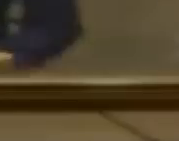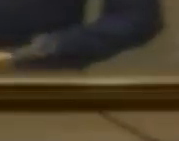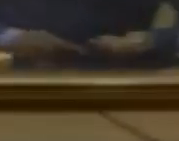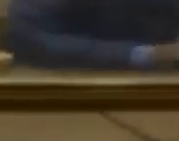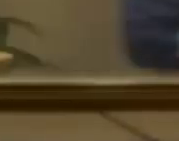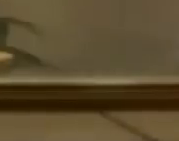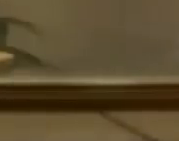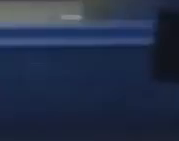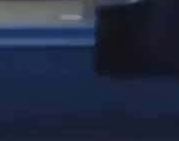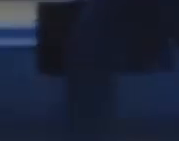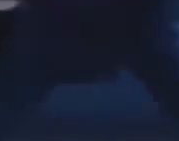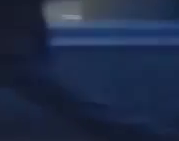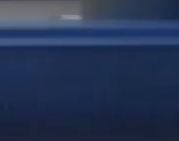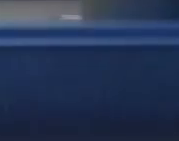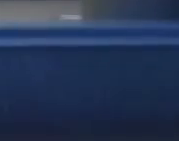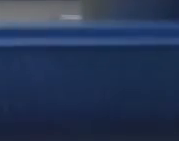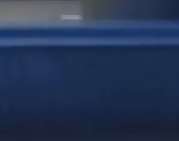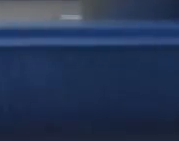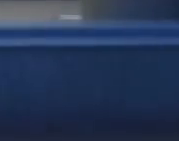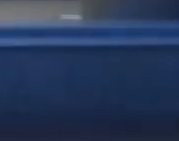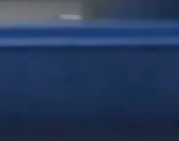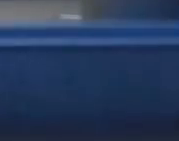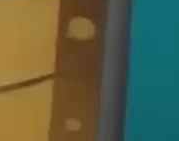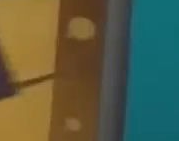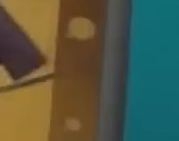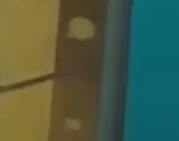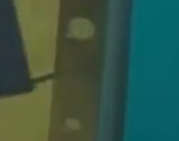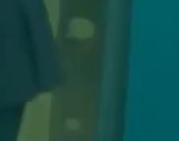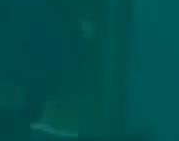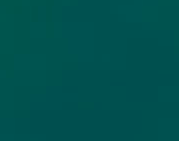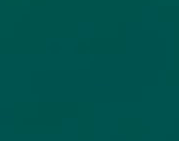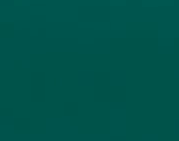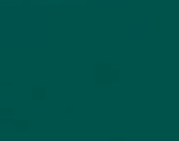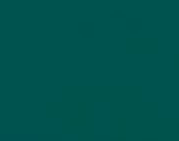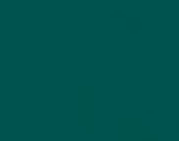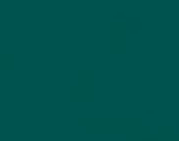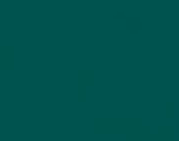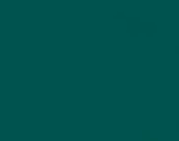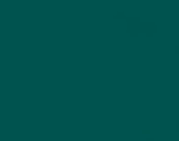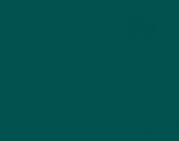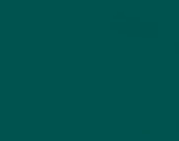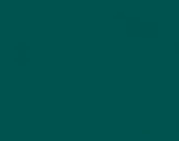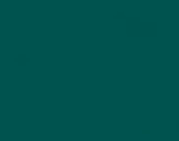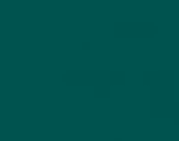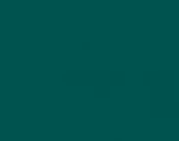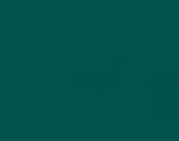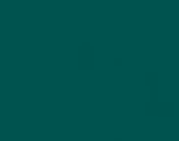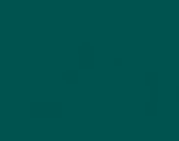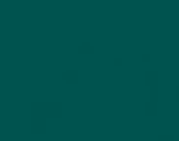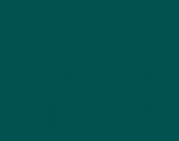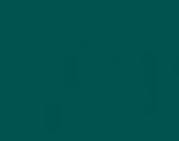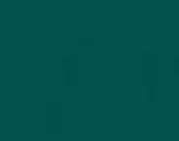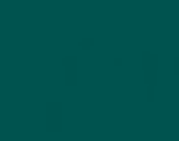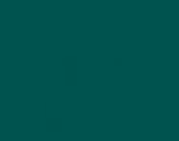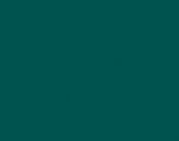DNA matches our new attitude to make positive change to your lives with everything we do. Welcome